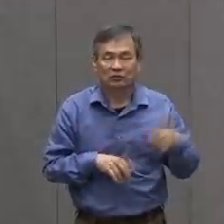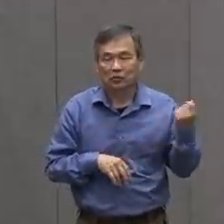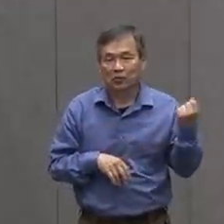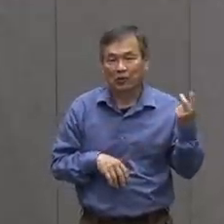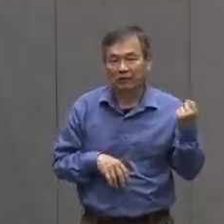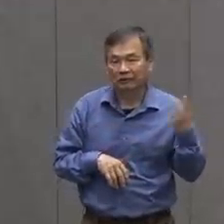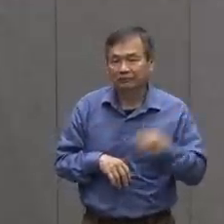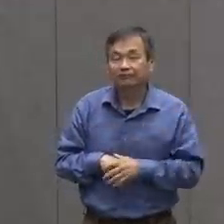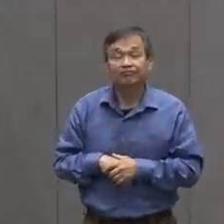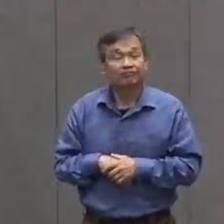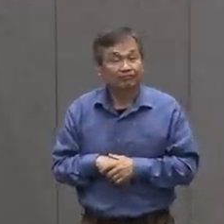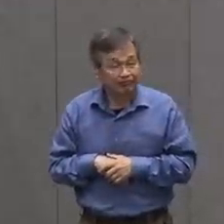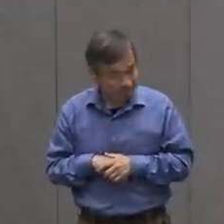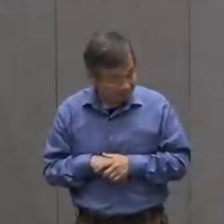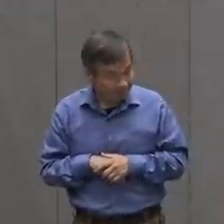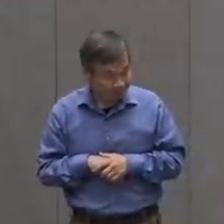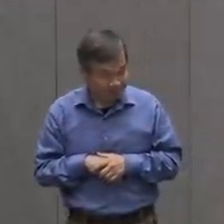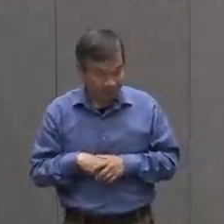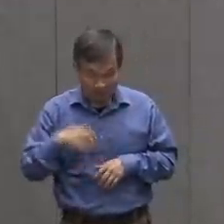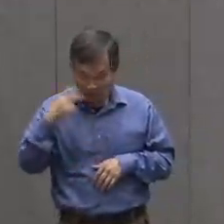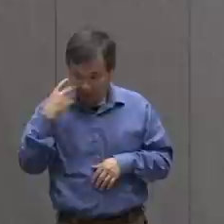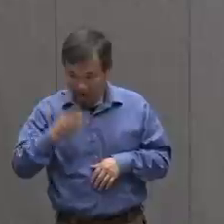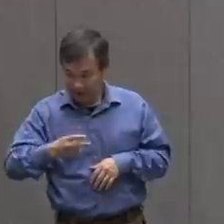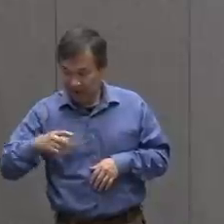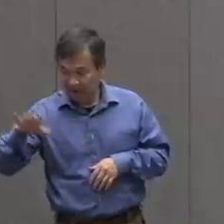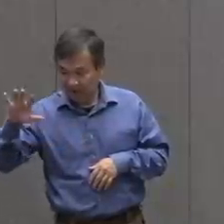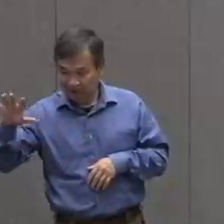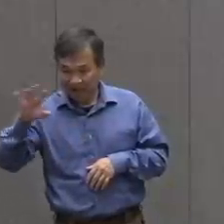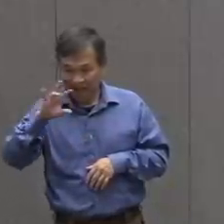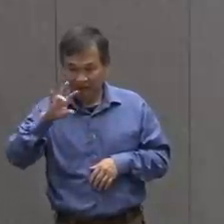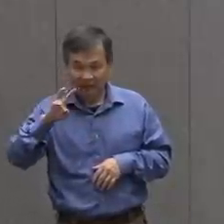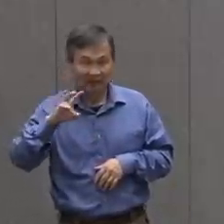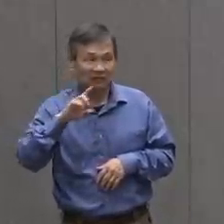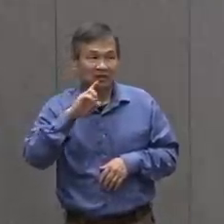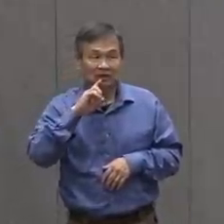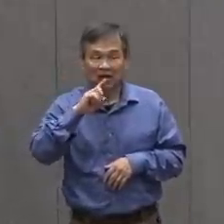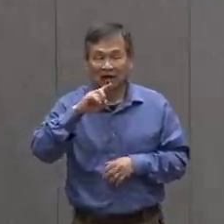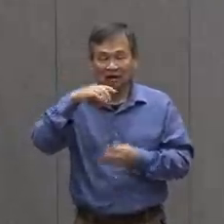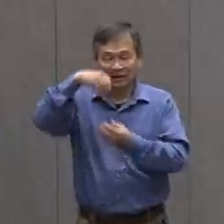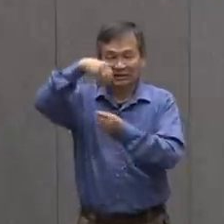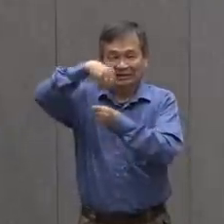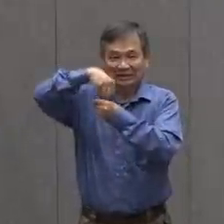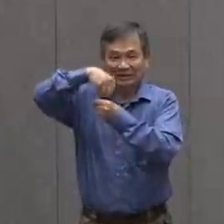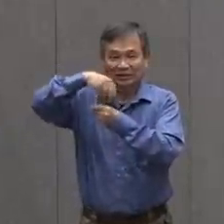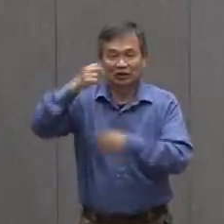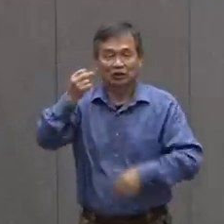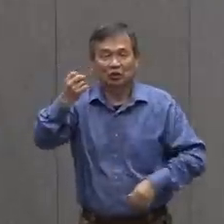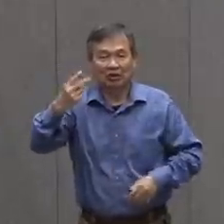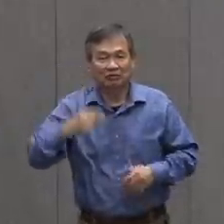12. So these two numbers are parts of the number 12.